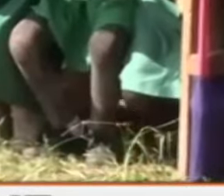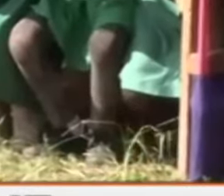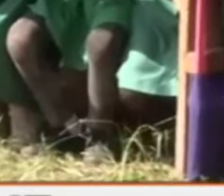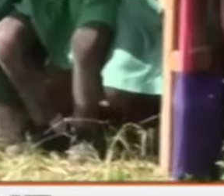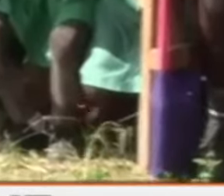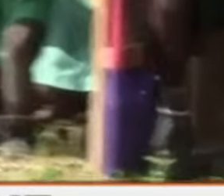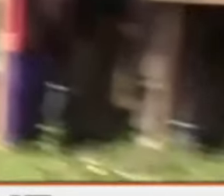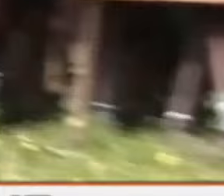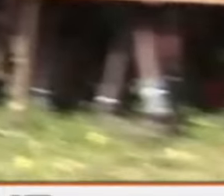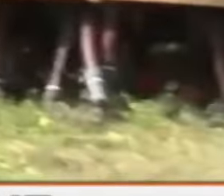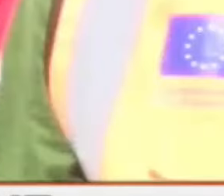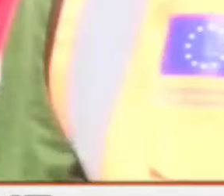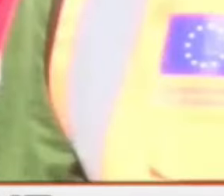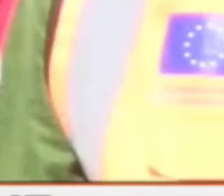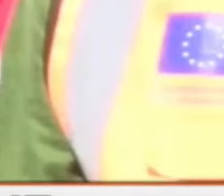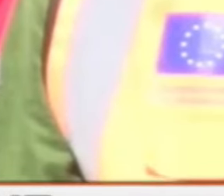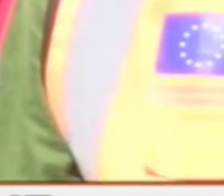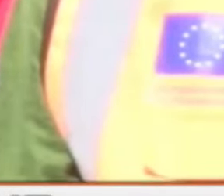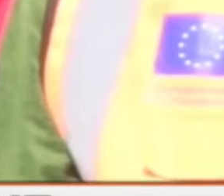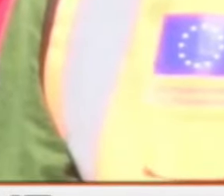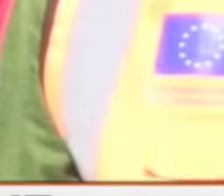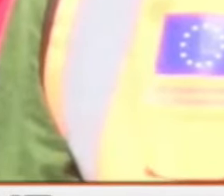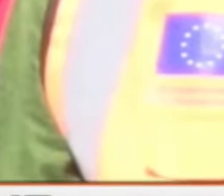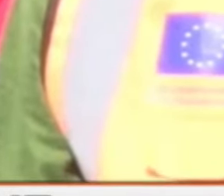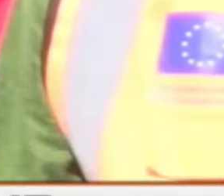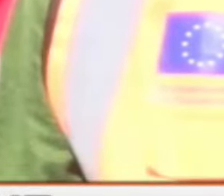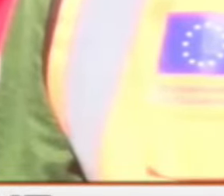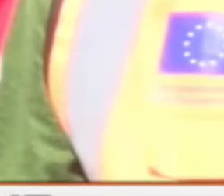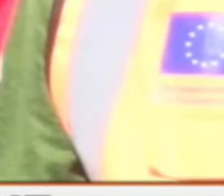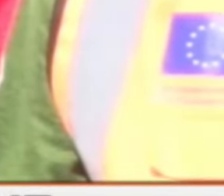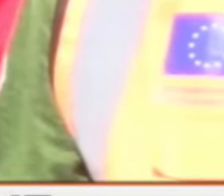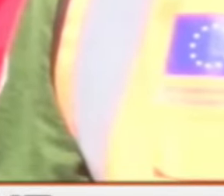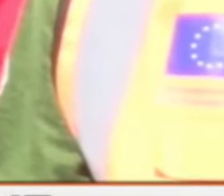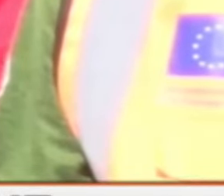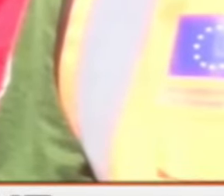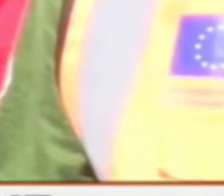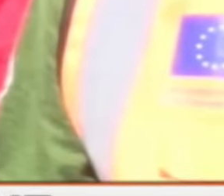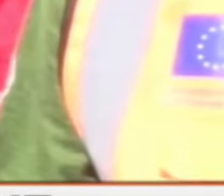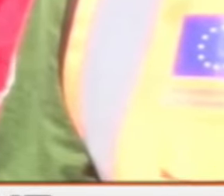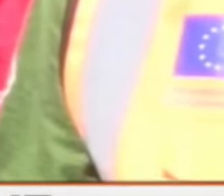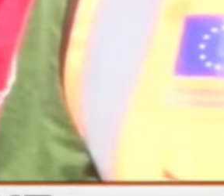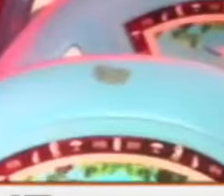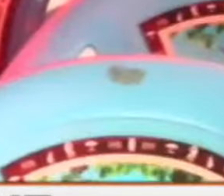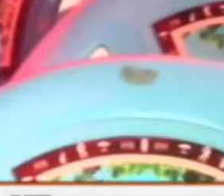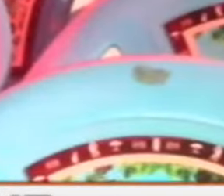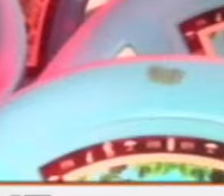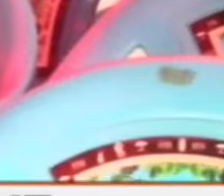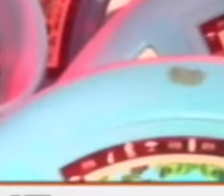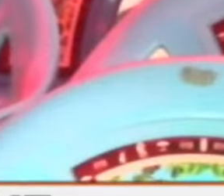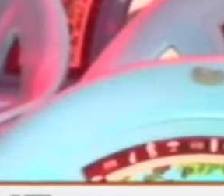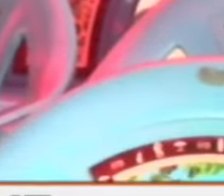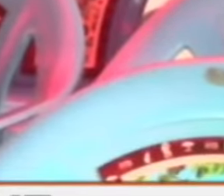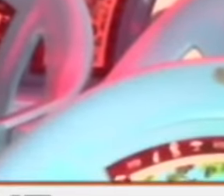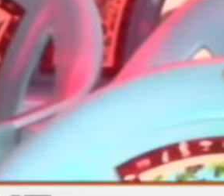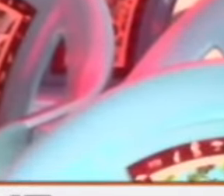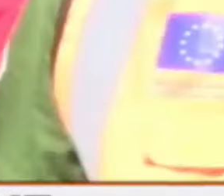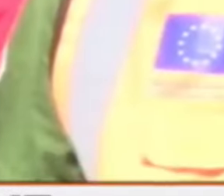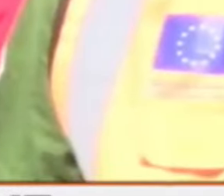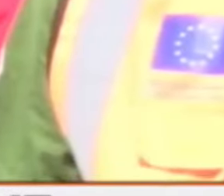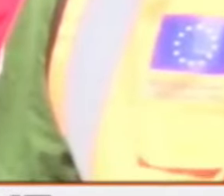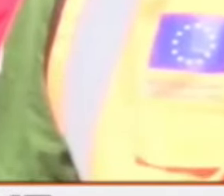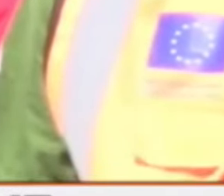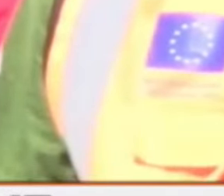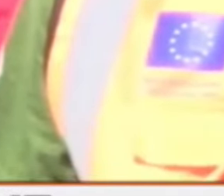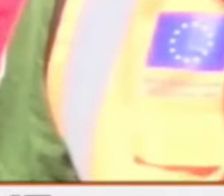Rabuor. And let's plant many, many, many more, because we know with a clean environment, we all benefit with a clean environment. And the National